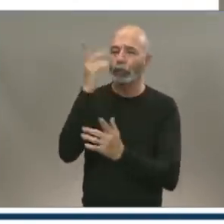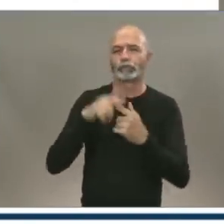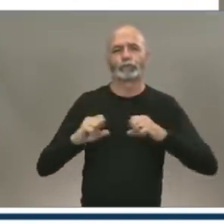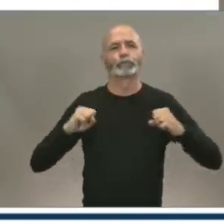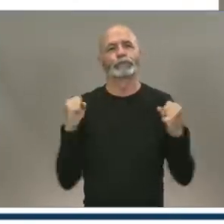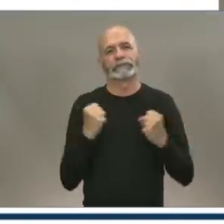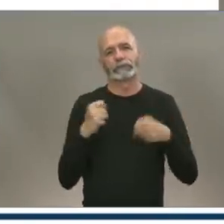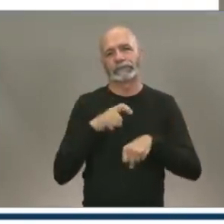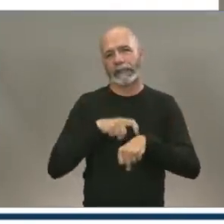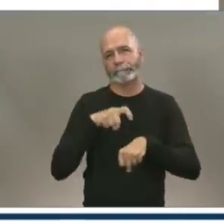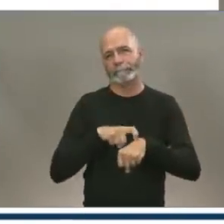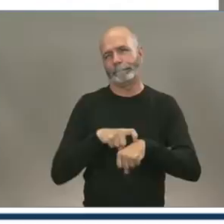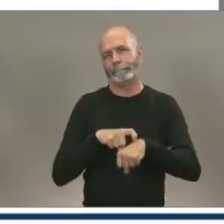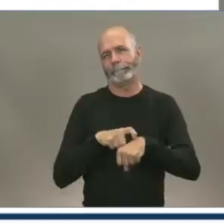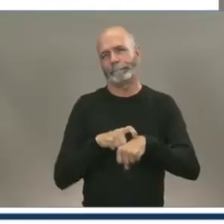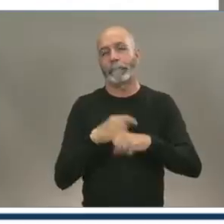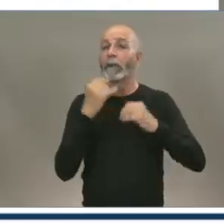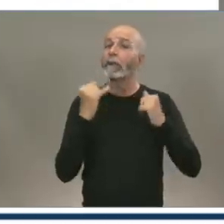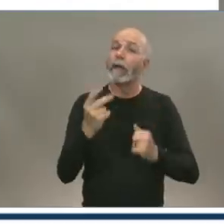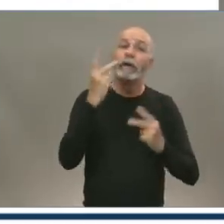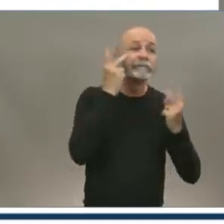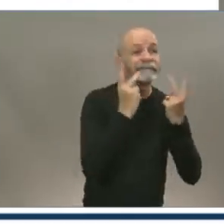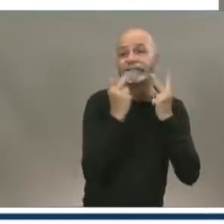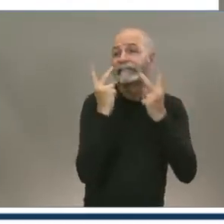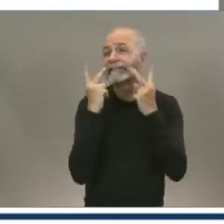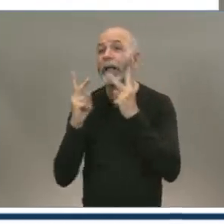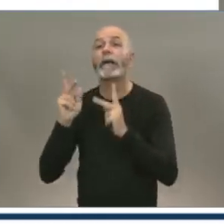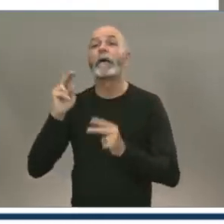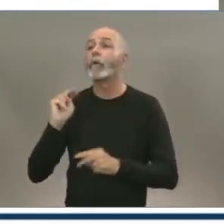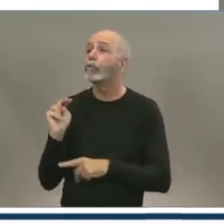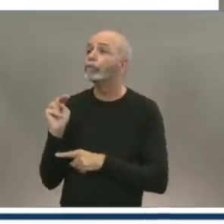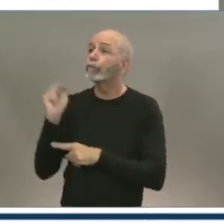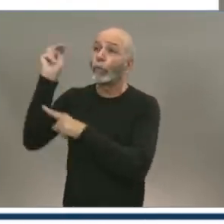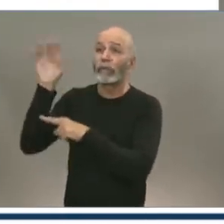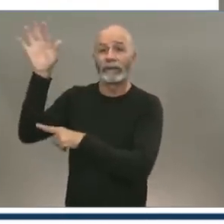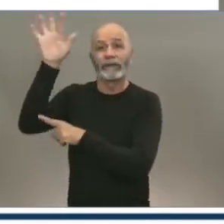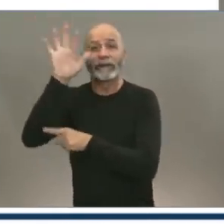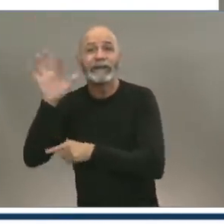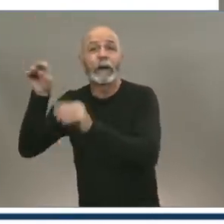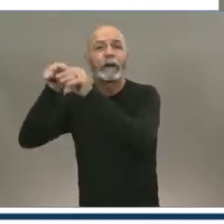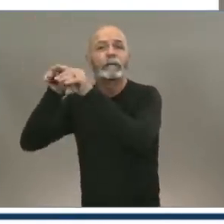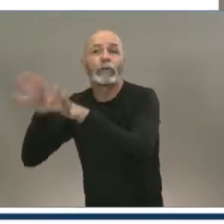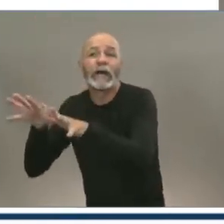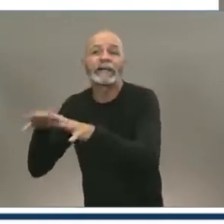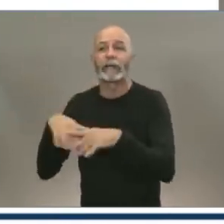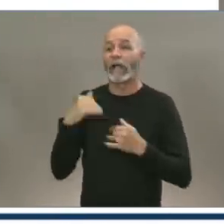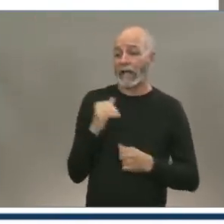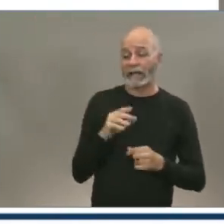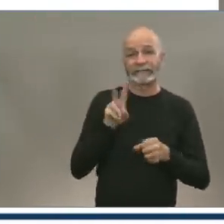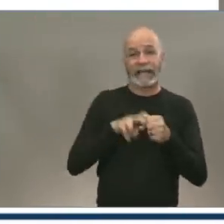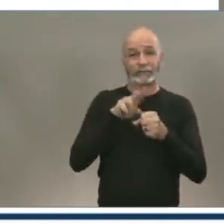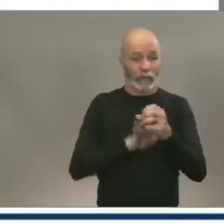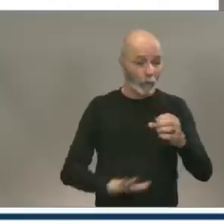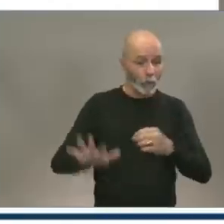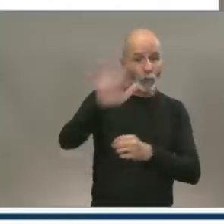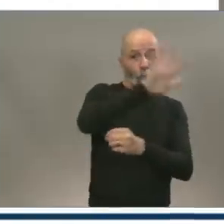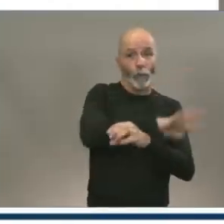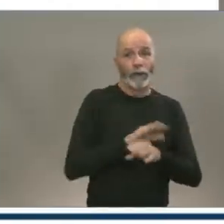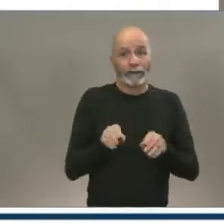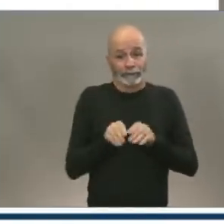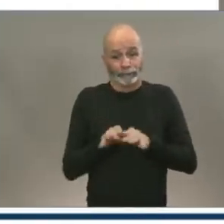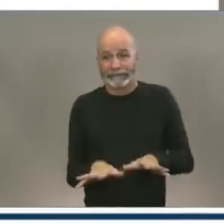and evidence of limited community spread in northern Nova Scotia and the HRM area. The cases in HRM are related